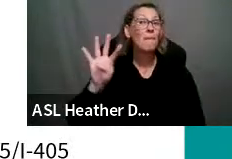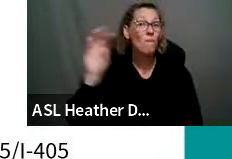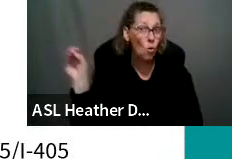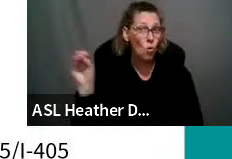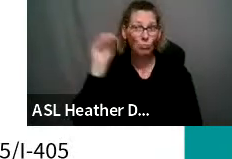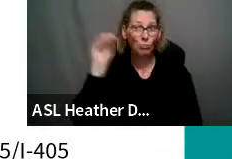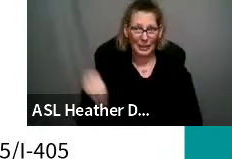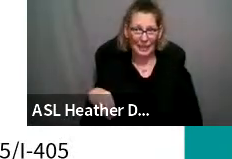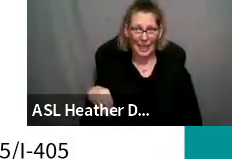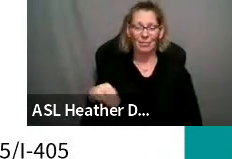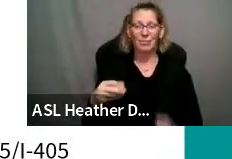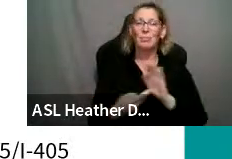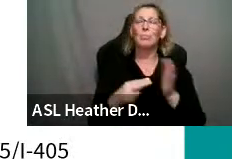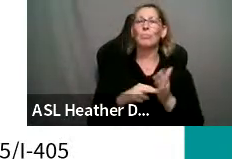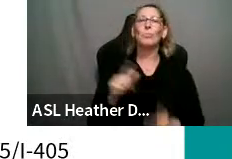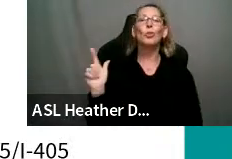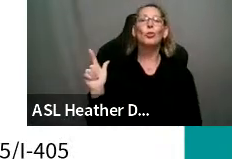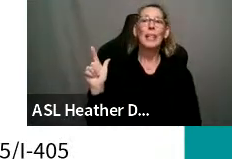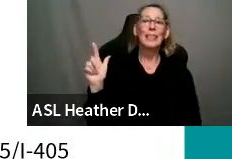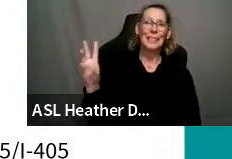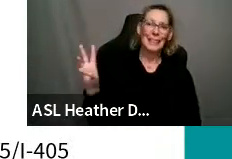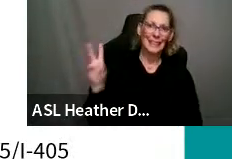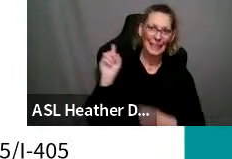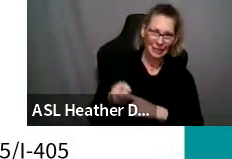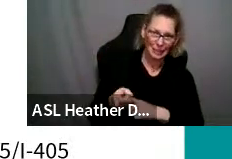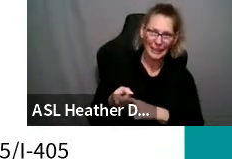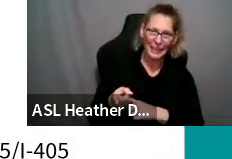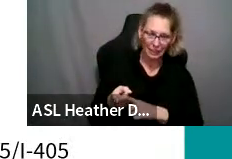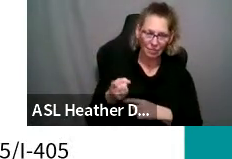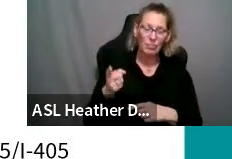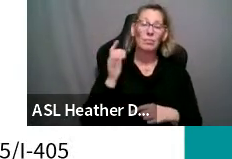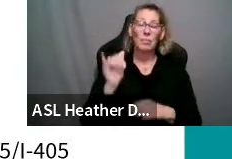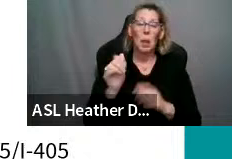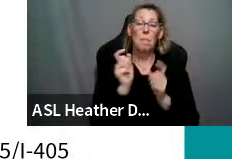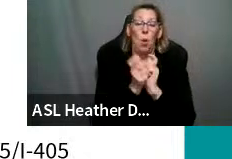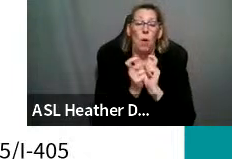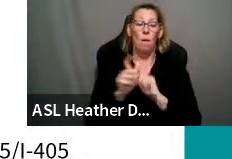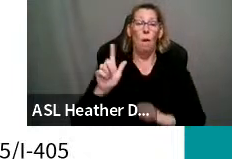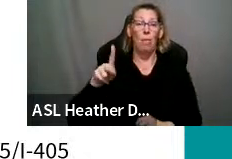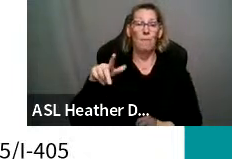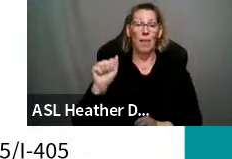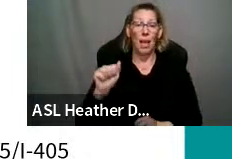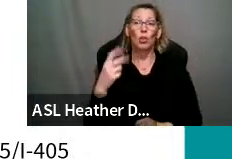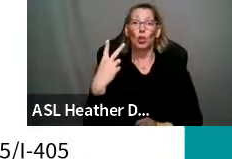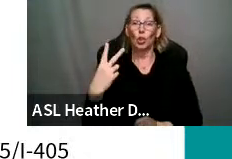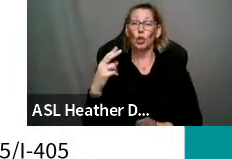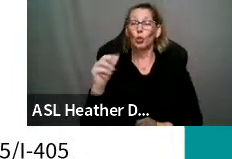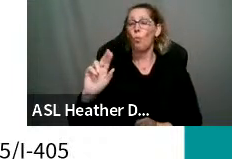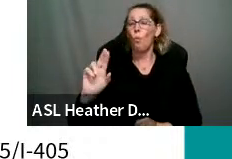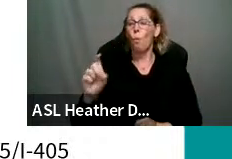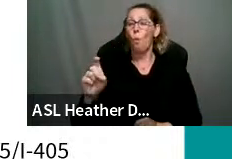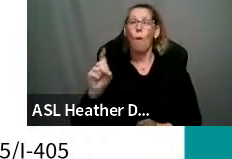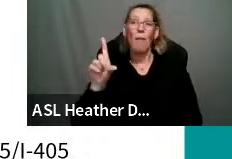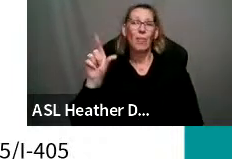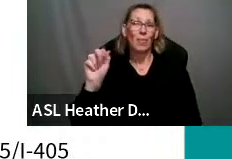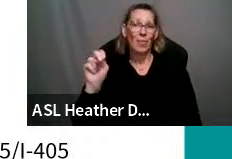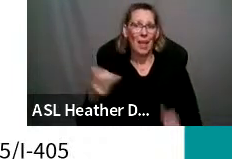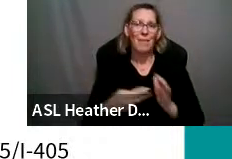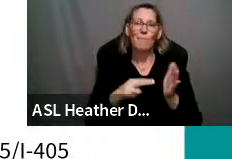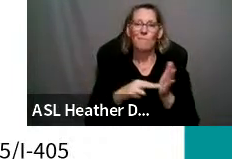about 26 minutes with the modified LPA. And then with the modified LPA with 2 auxiliary lane design option, that will reduce